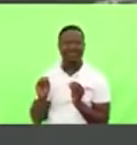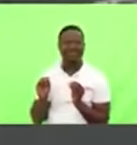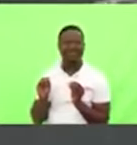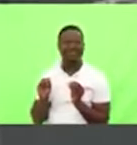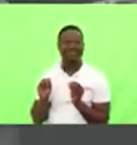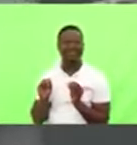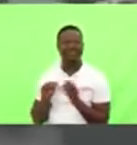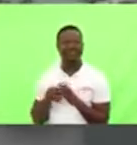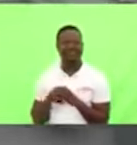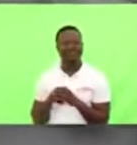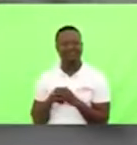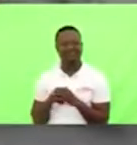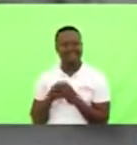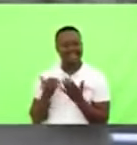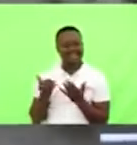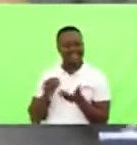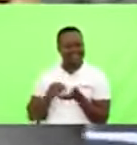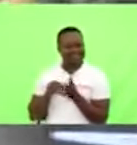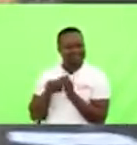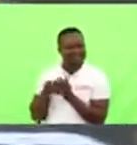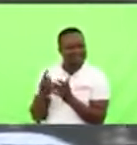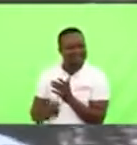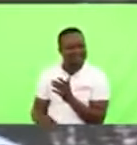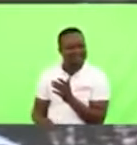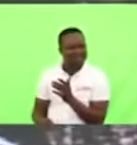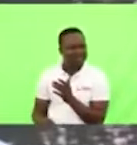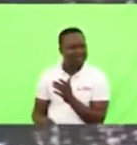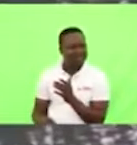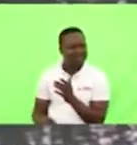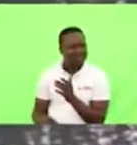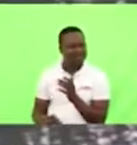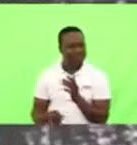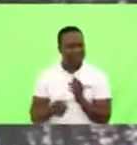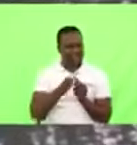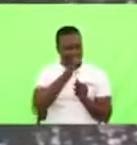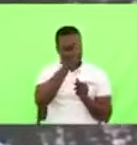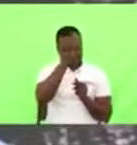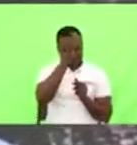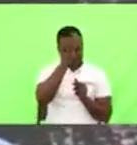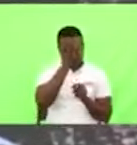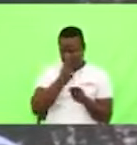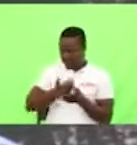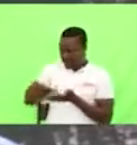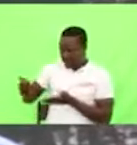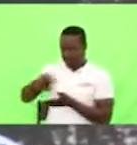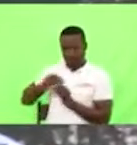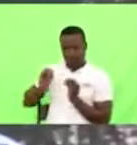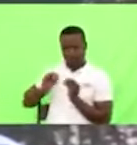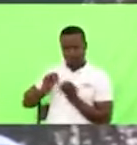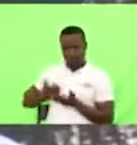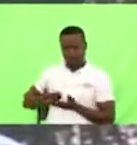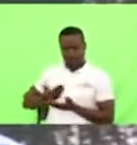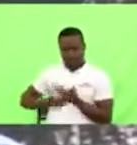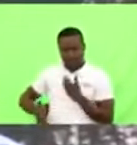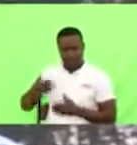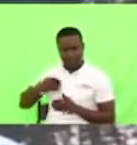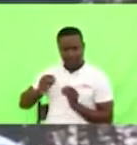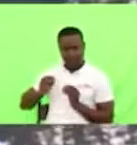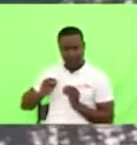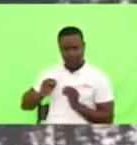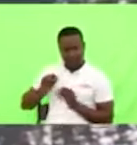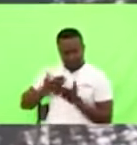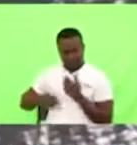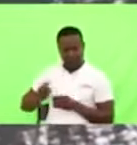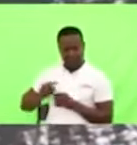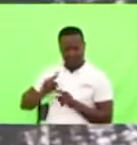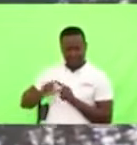again. What is going on? Is he not the one who gave birth to me? But you see,